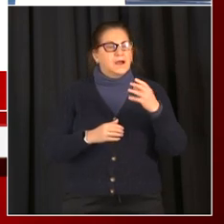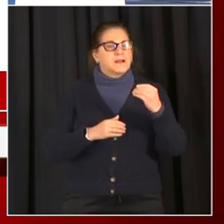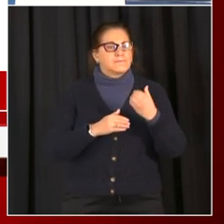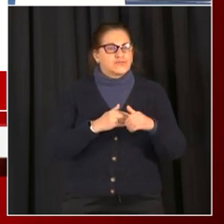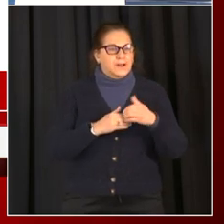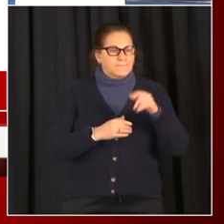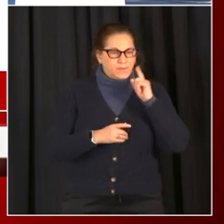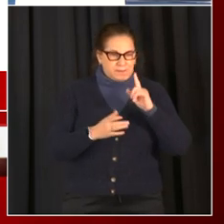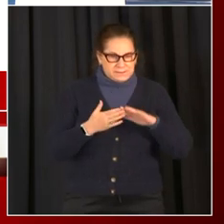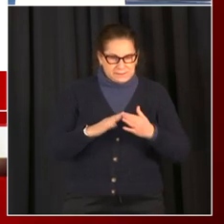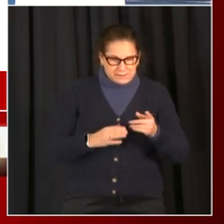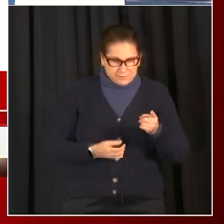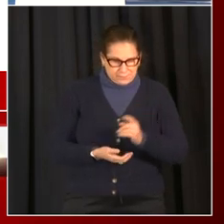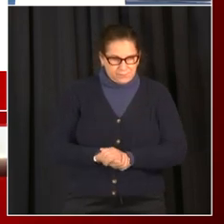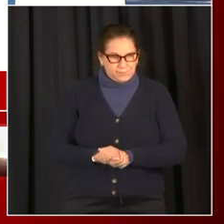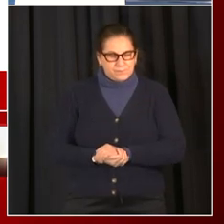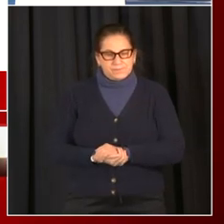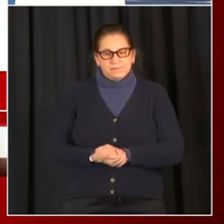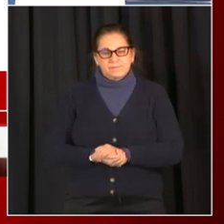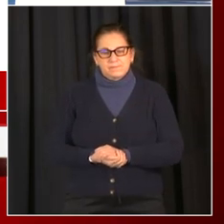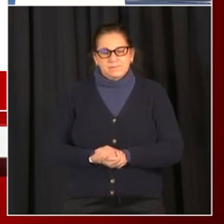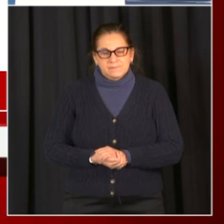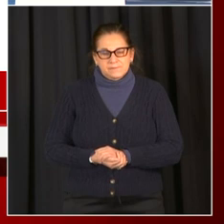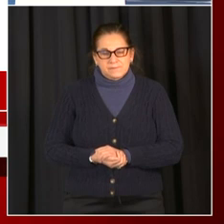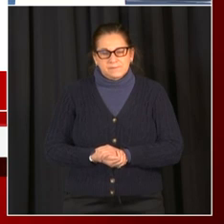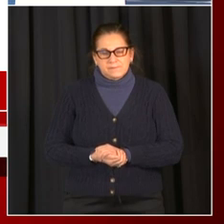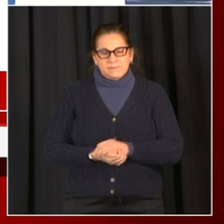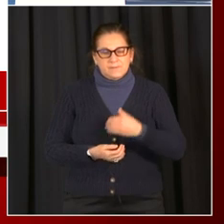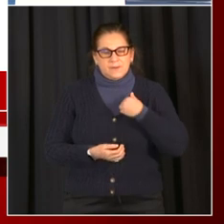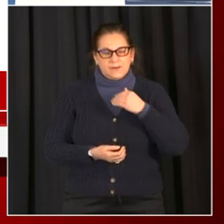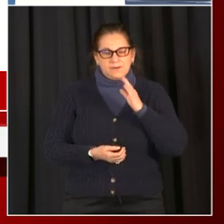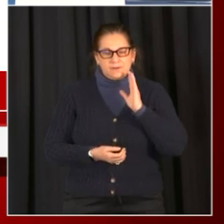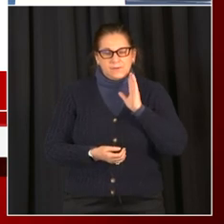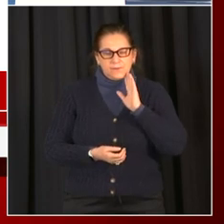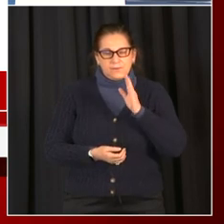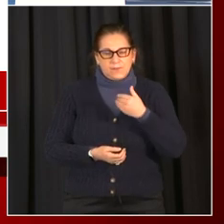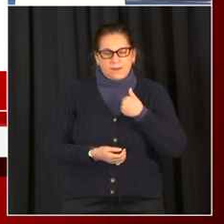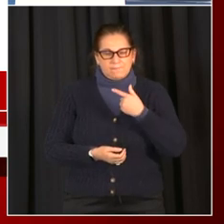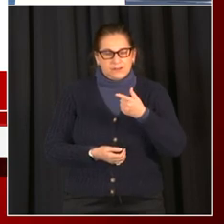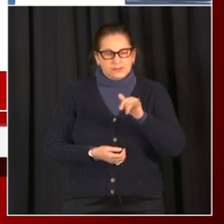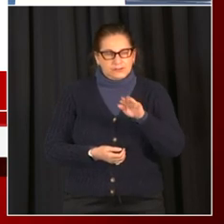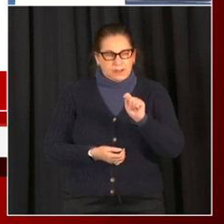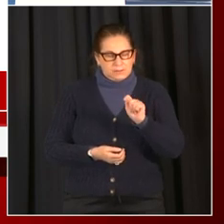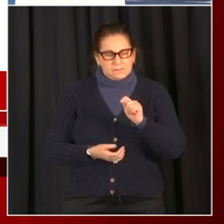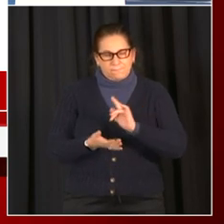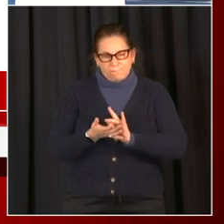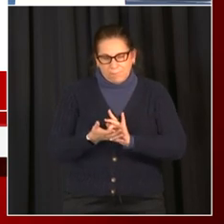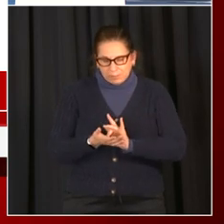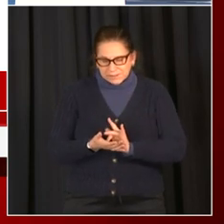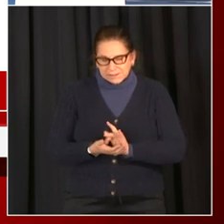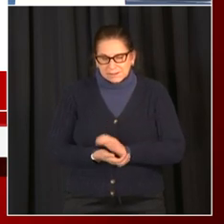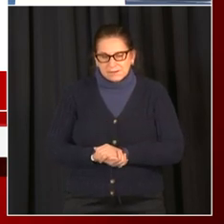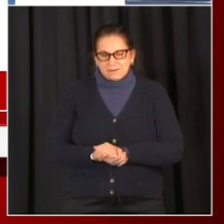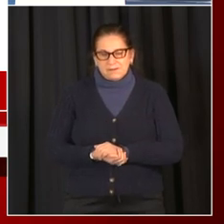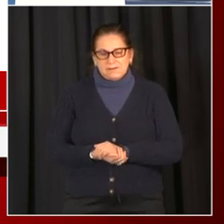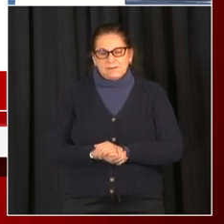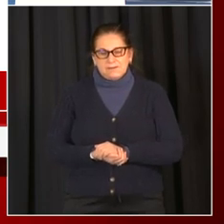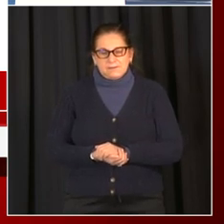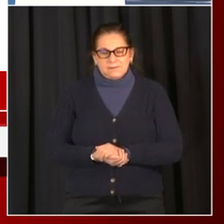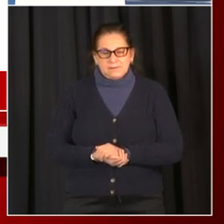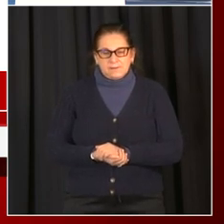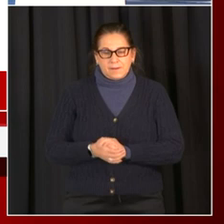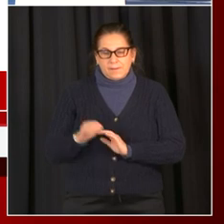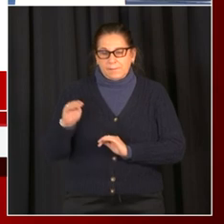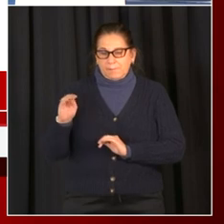Giant pharmacies across the district to provide access points. The Moderna vaccine will also go